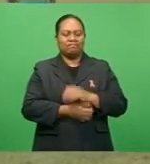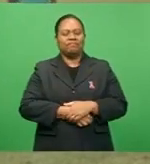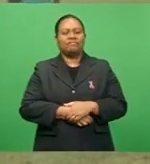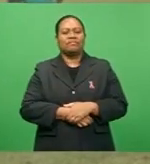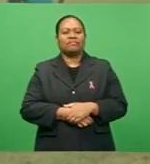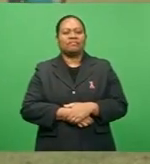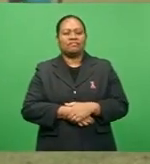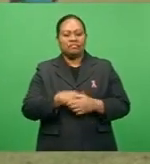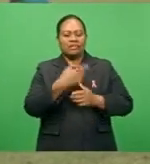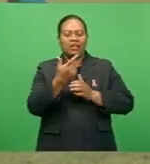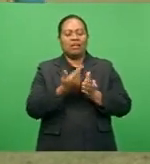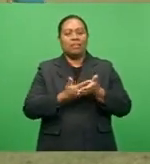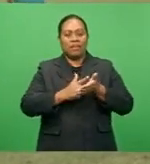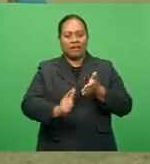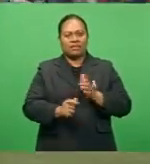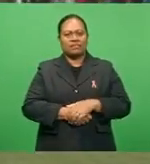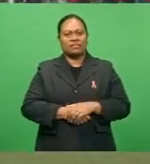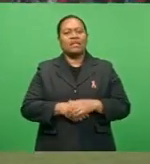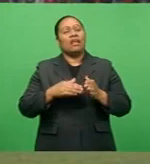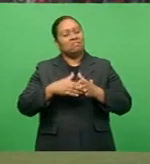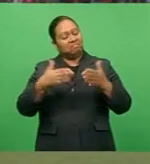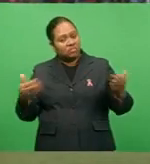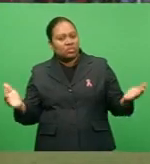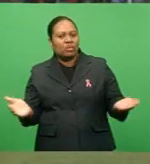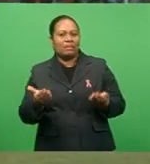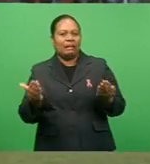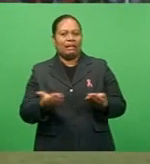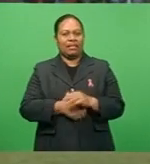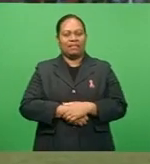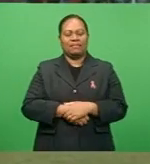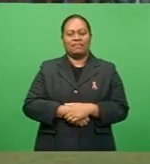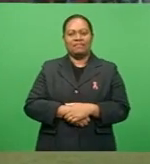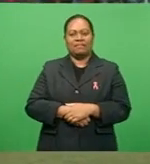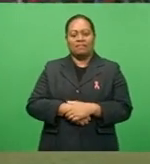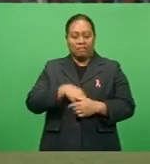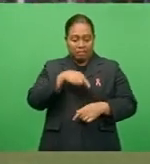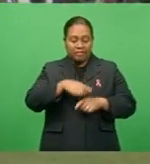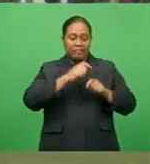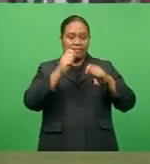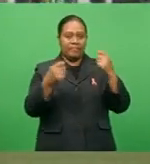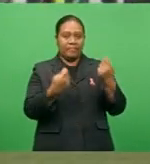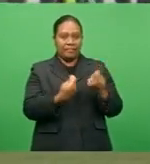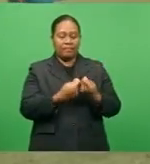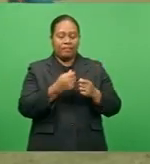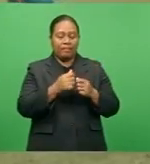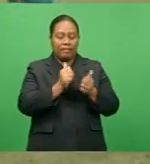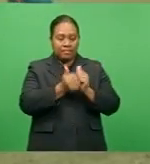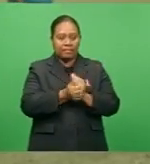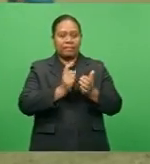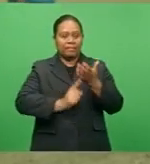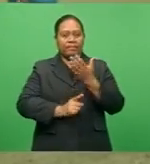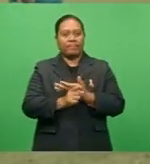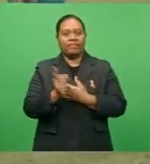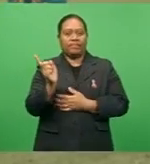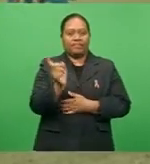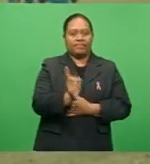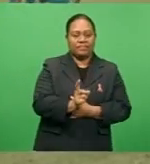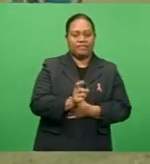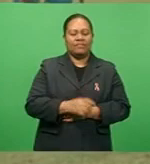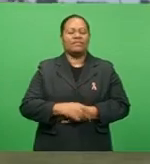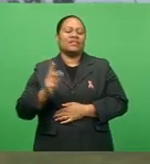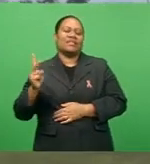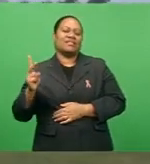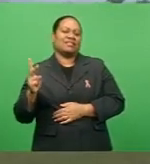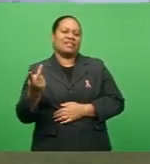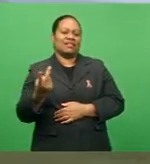gone down to the last spot with 8 points. Suva coach Babs Khan praised their strikers for putting in the hard work throughout the game. All